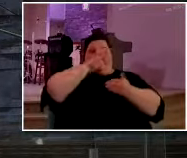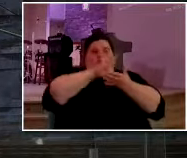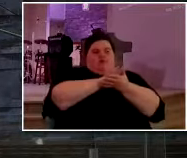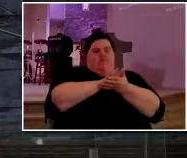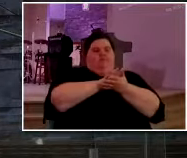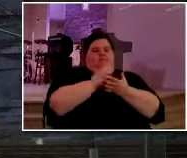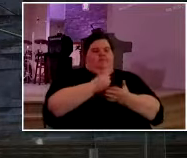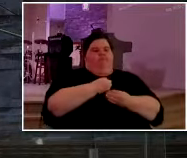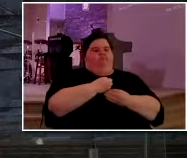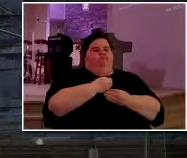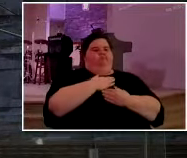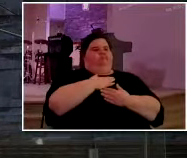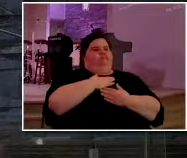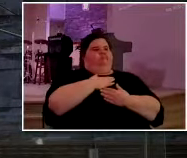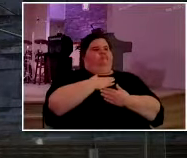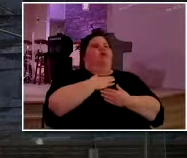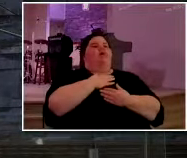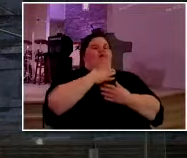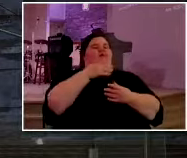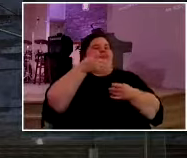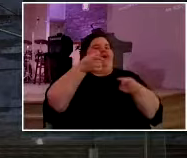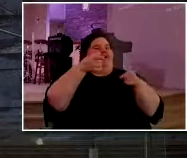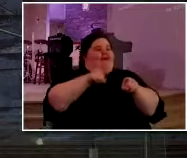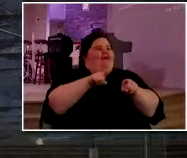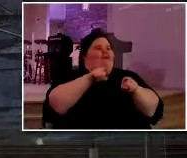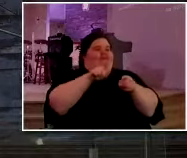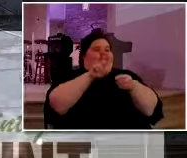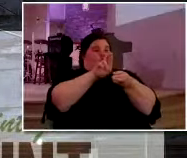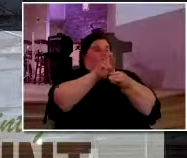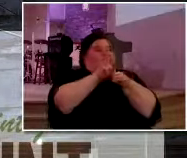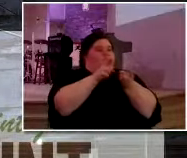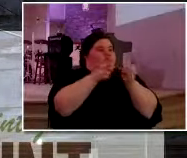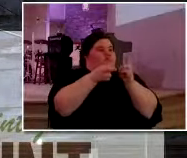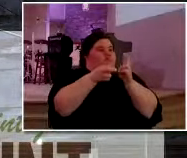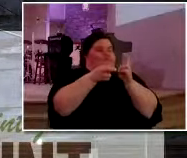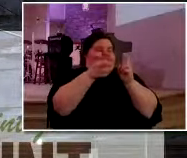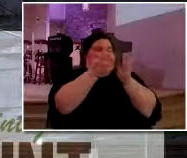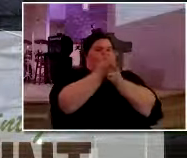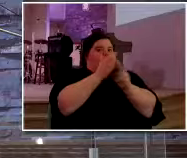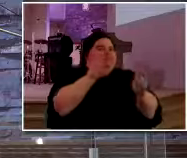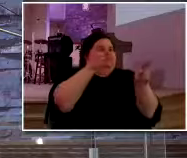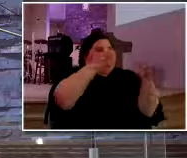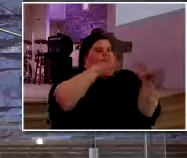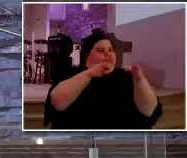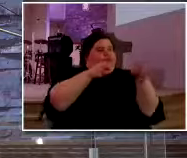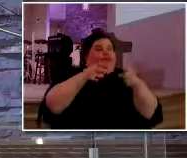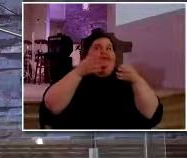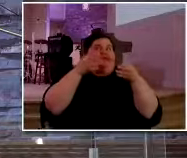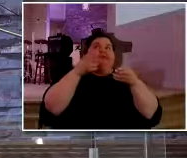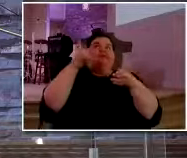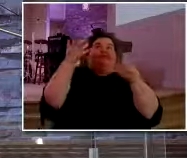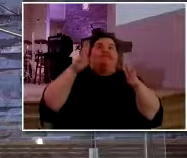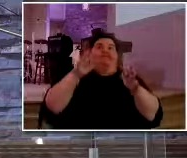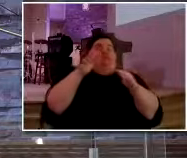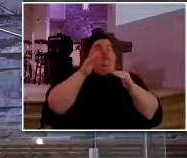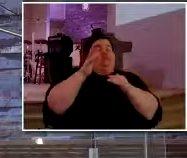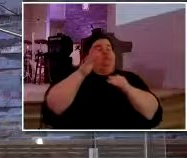place. That redemption plan that he paid for, the shedding of his blood that he already